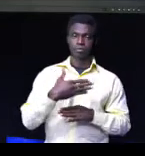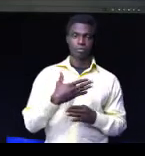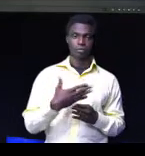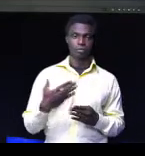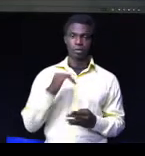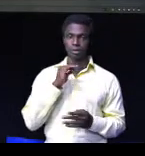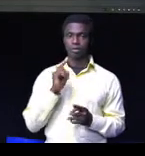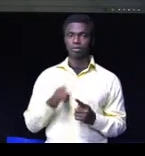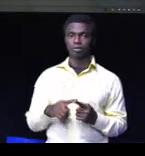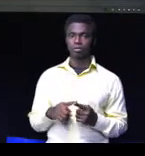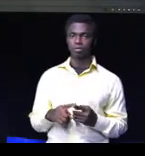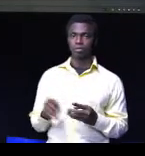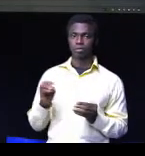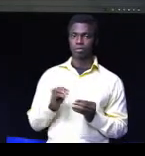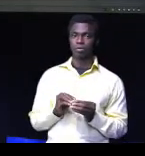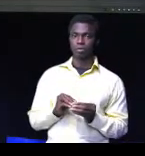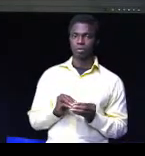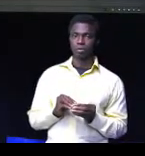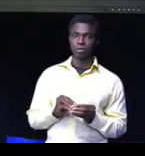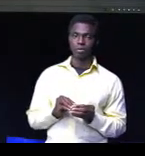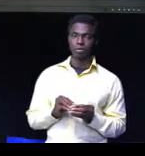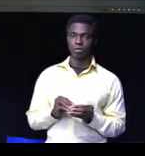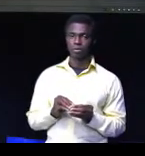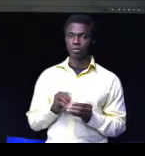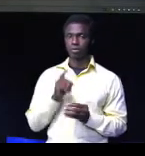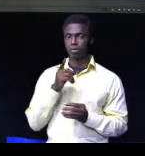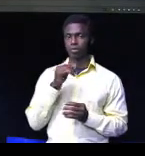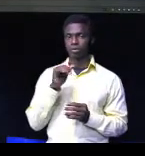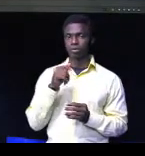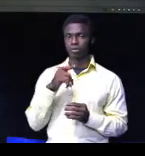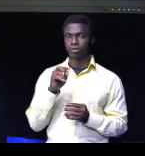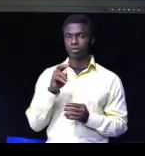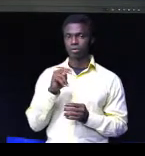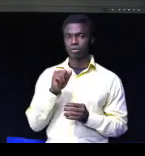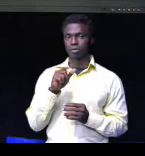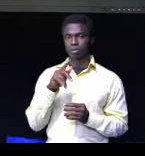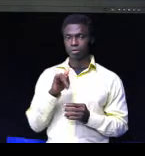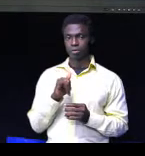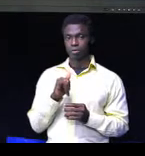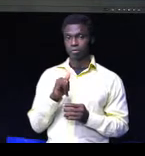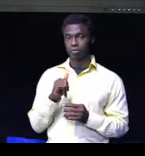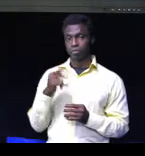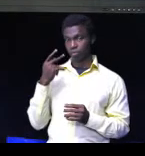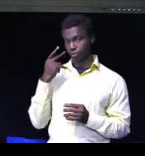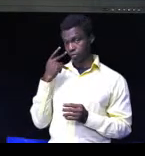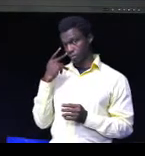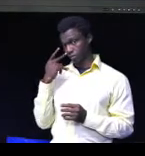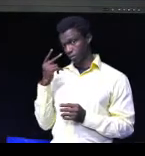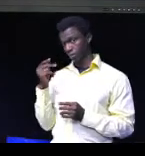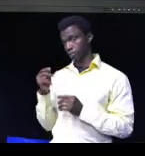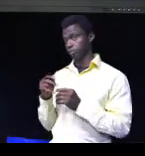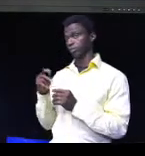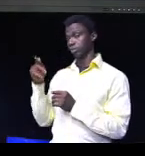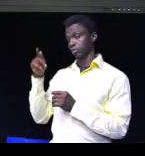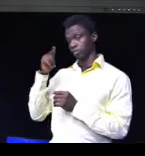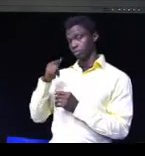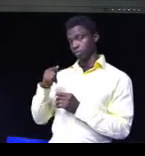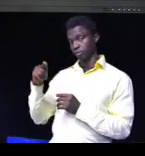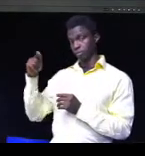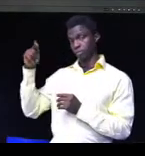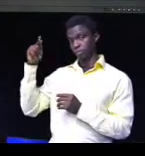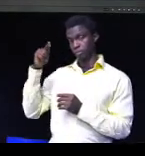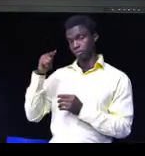to add diagonally, and I'm going to draw circles to guide you. This is diagonal,